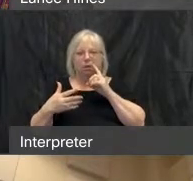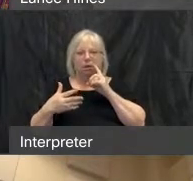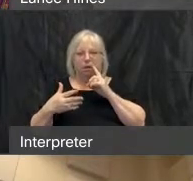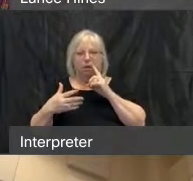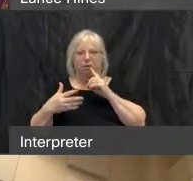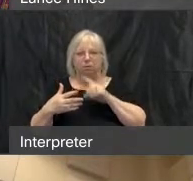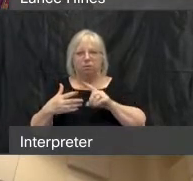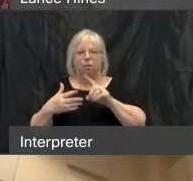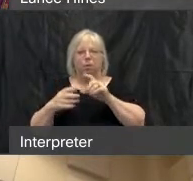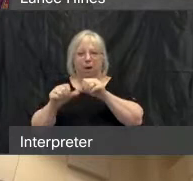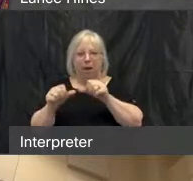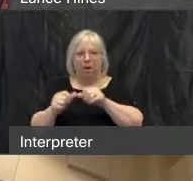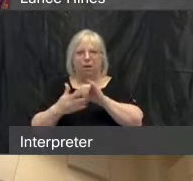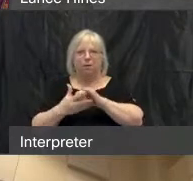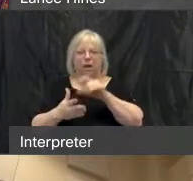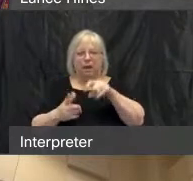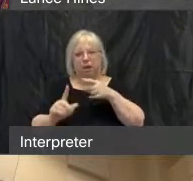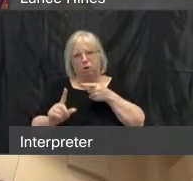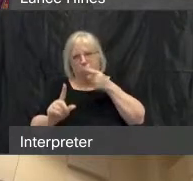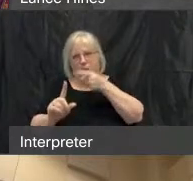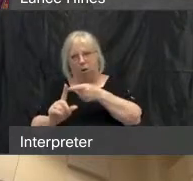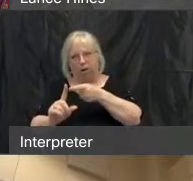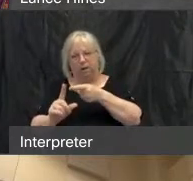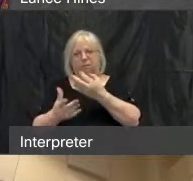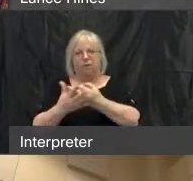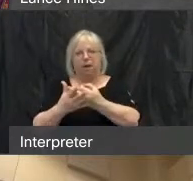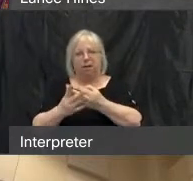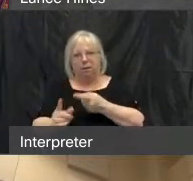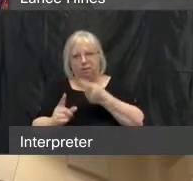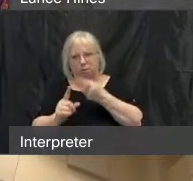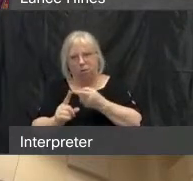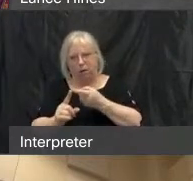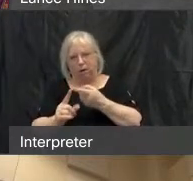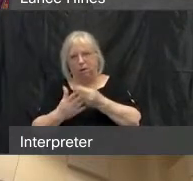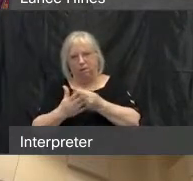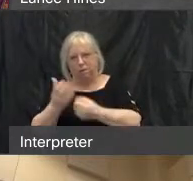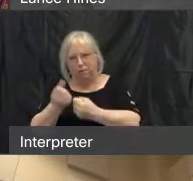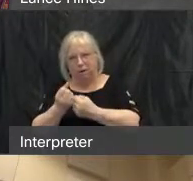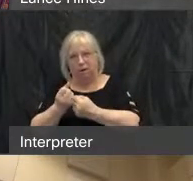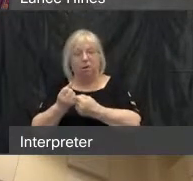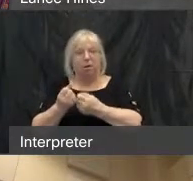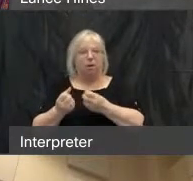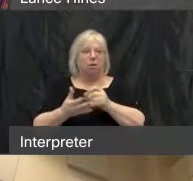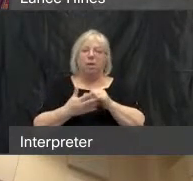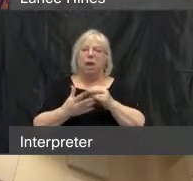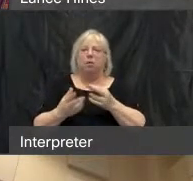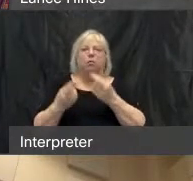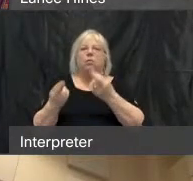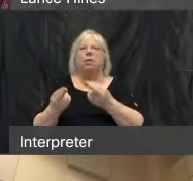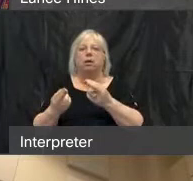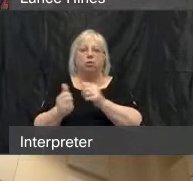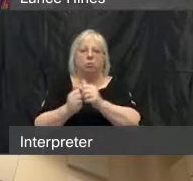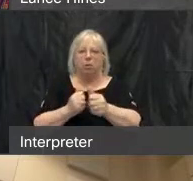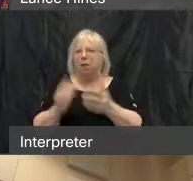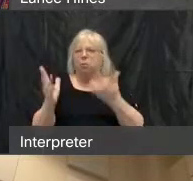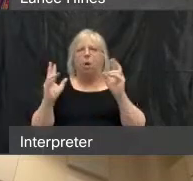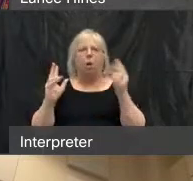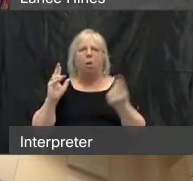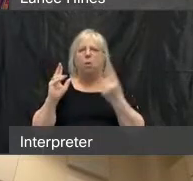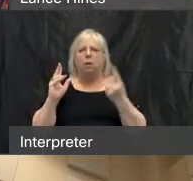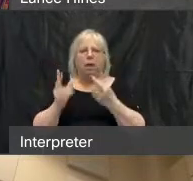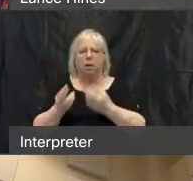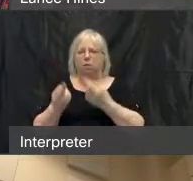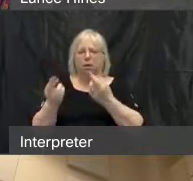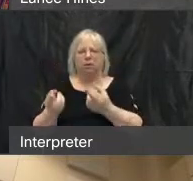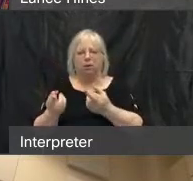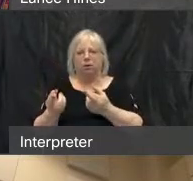of targeted financing, targeted funding. So while a resolution was passed, and it was just a resolution, it's an